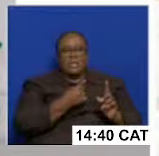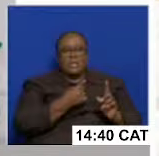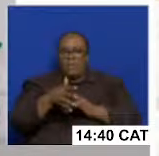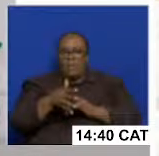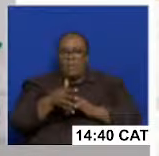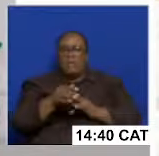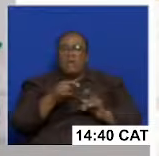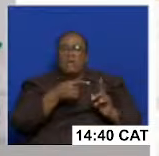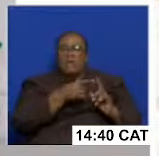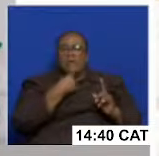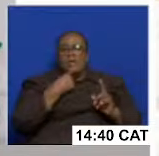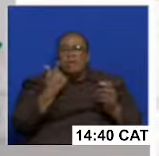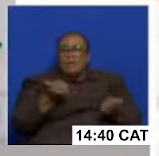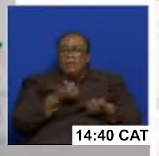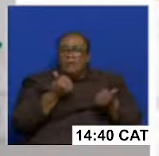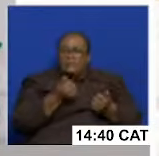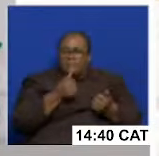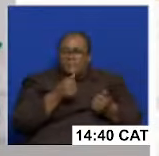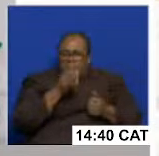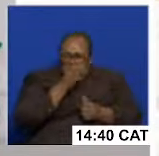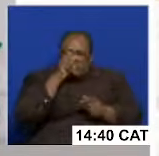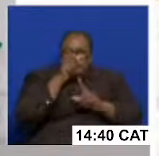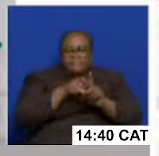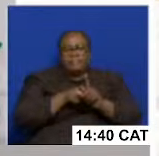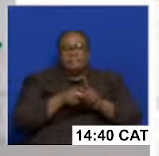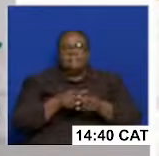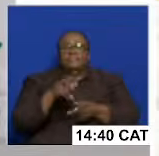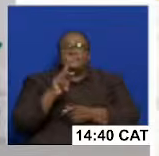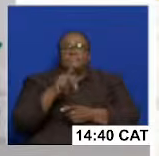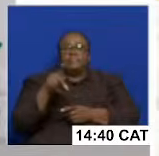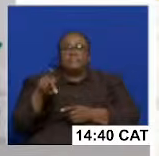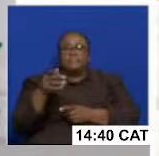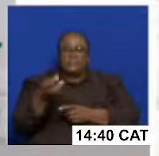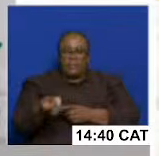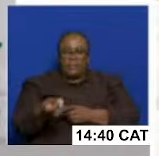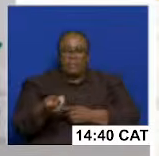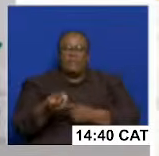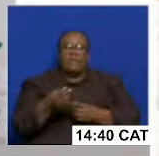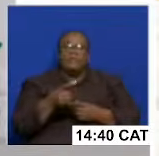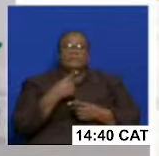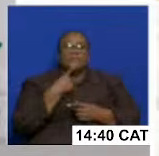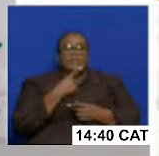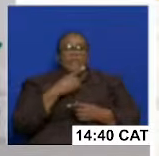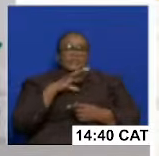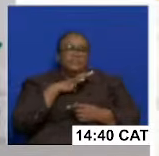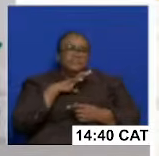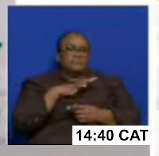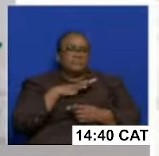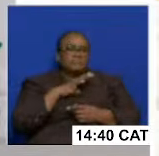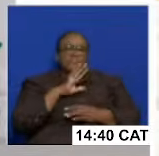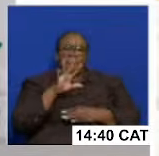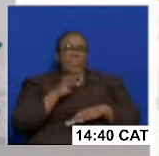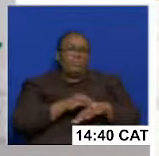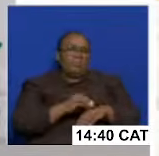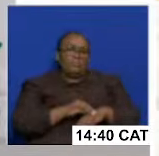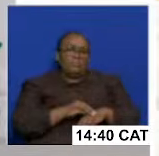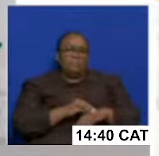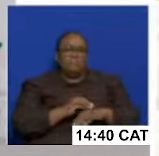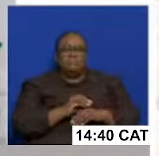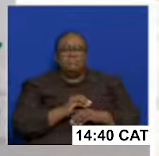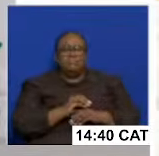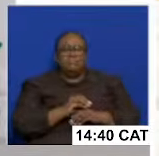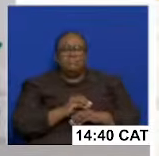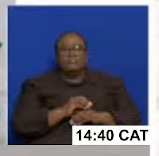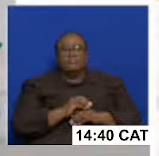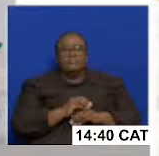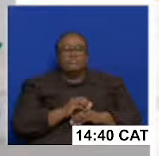no harm, and we'll keep on praying. So when you say no harm, is that to be read with her message, and